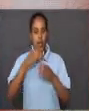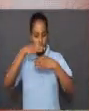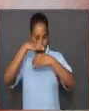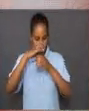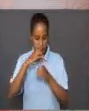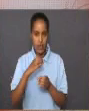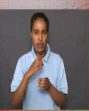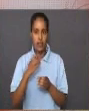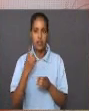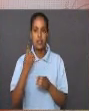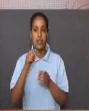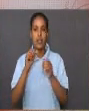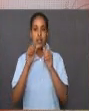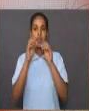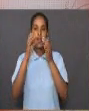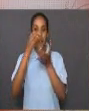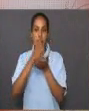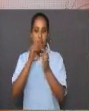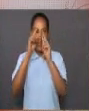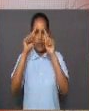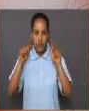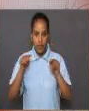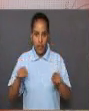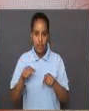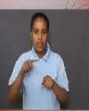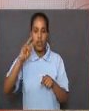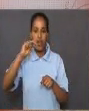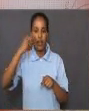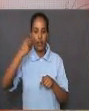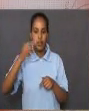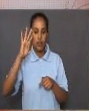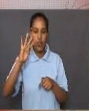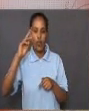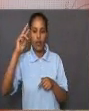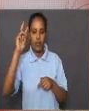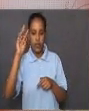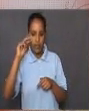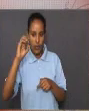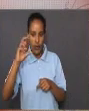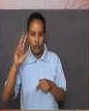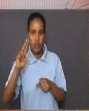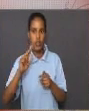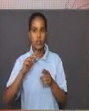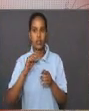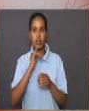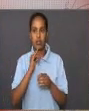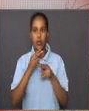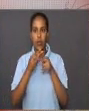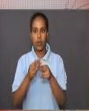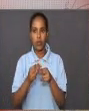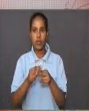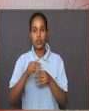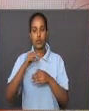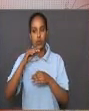In our experiment, the flask containing ammonium nitrate is cold.